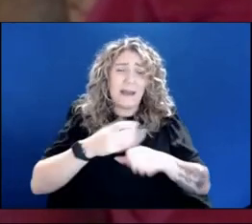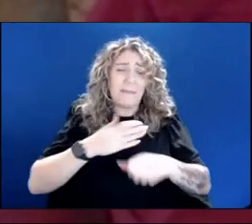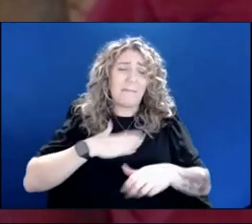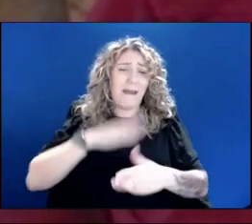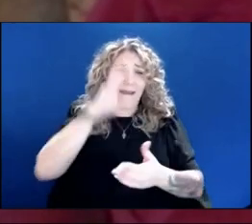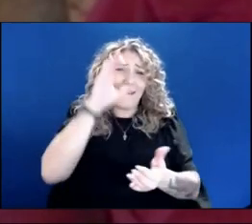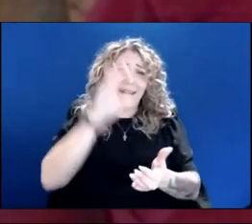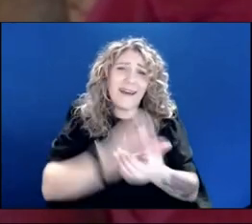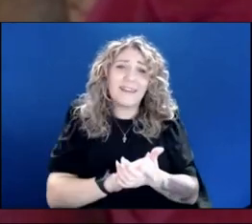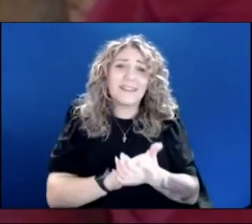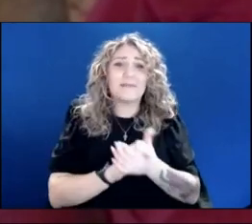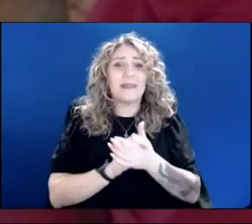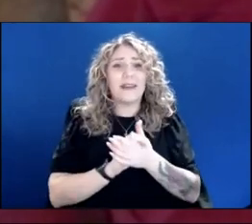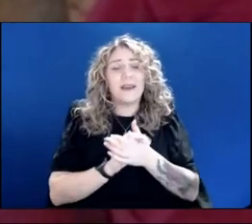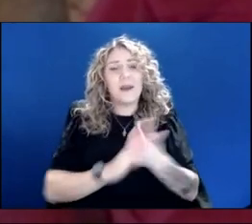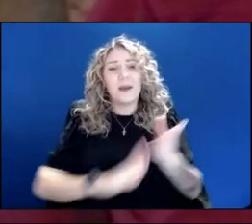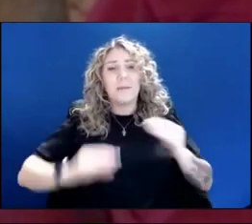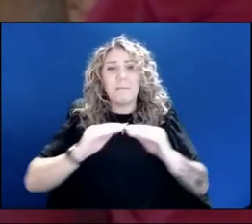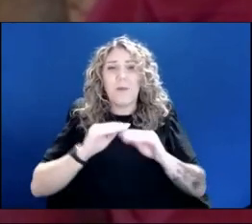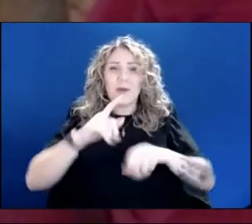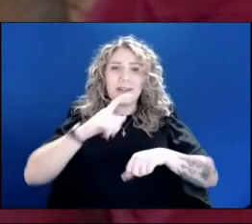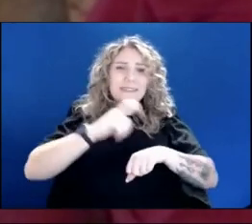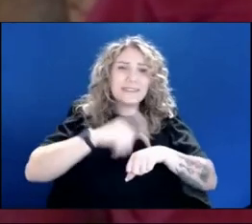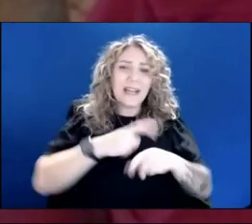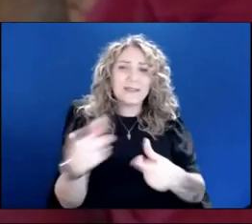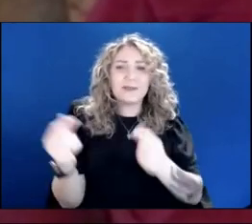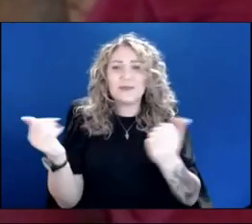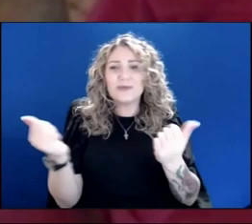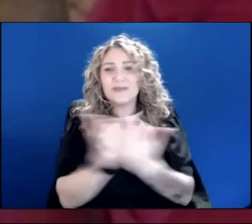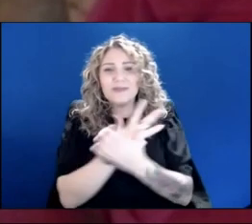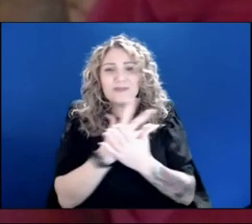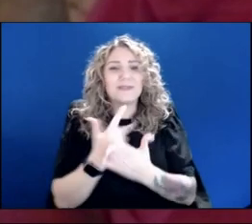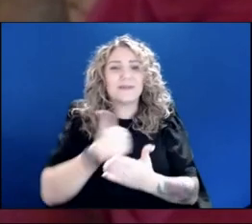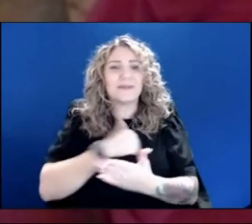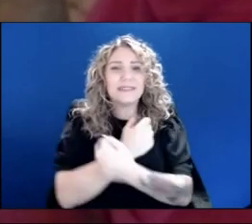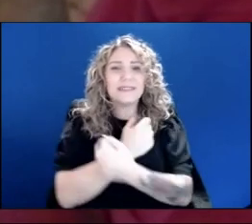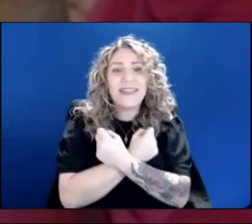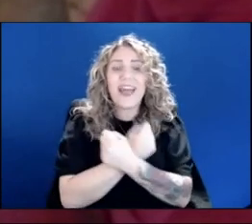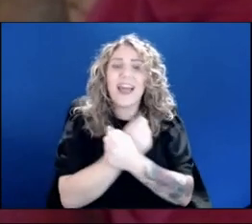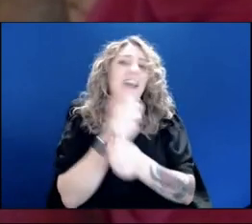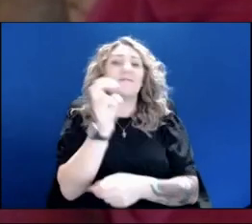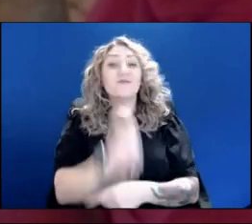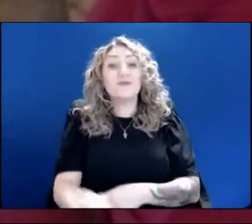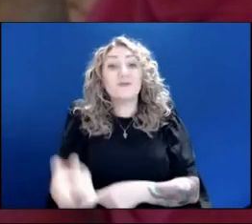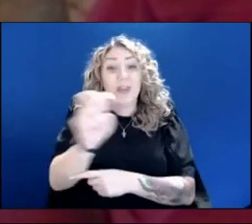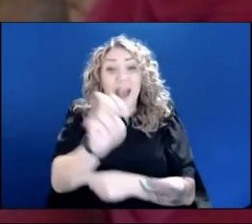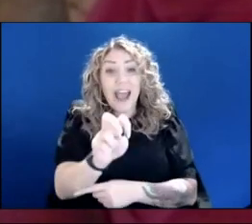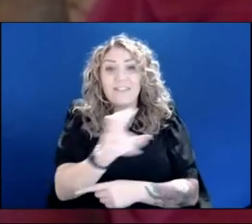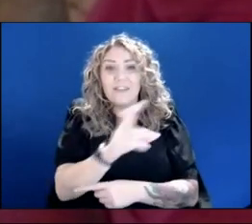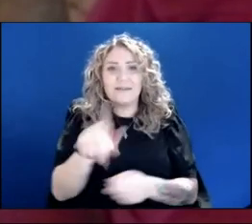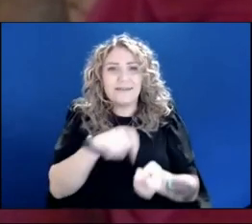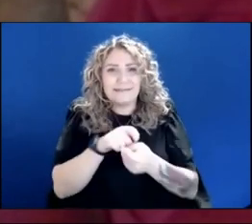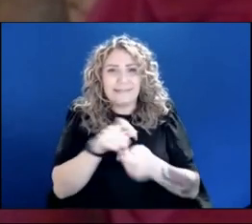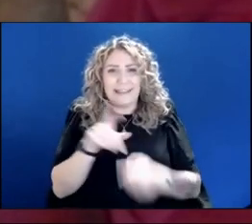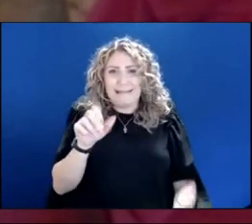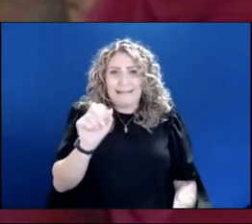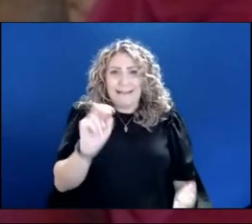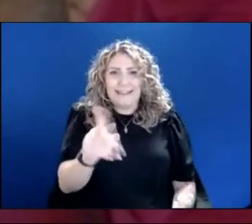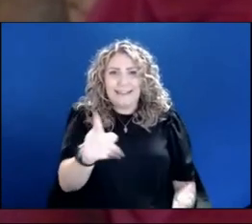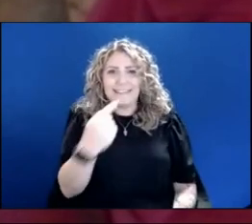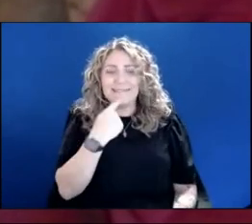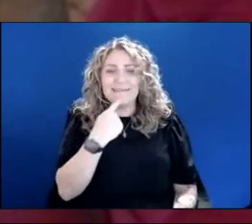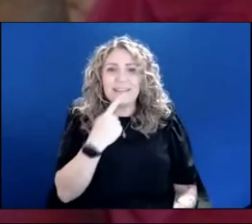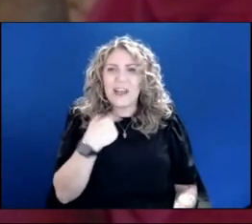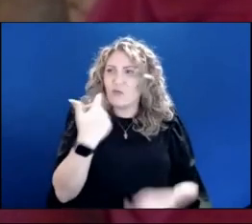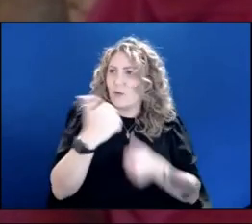like, being able to have more time to do the things we love to do, to travel. And exactly what Dan said, you know, I remember a